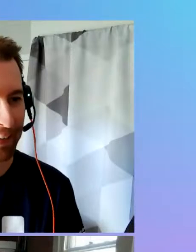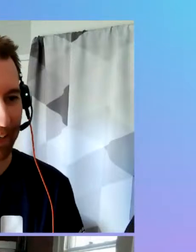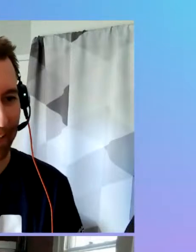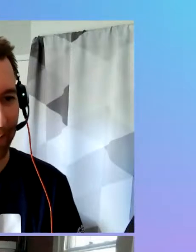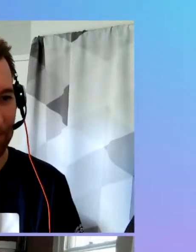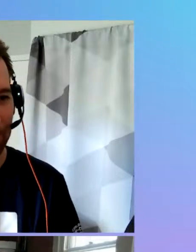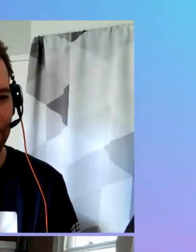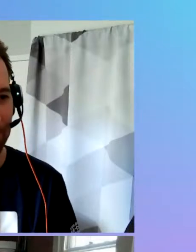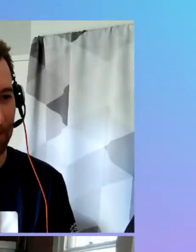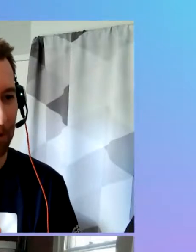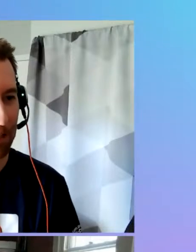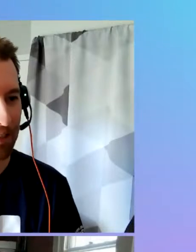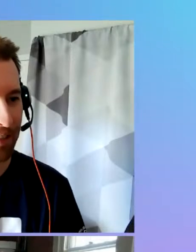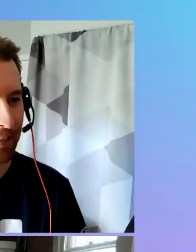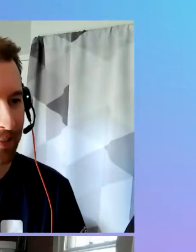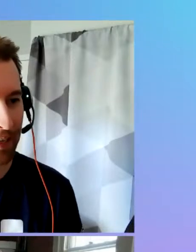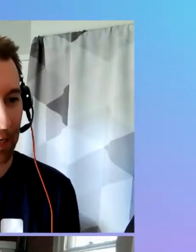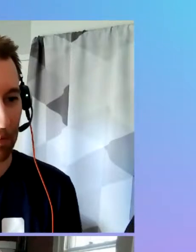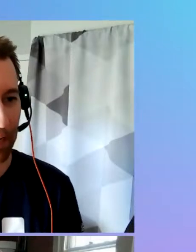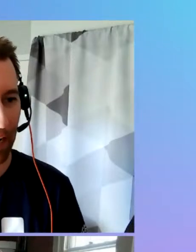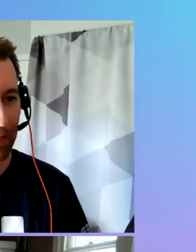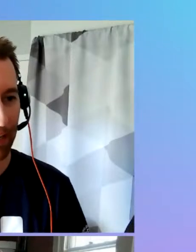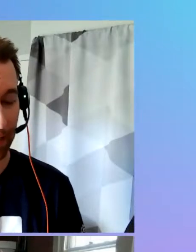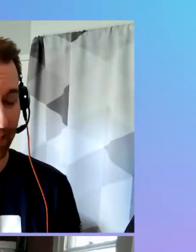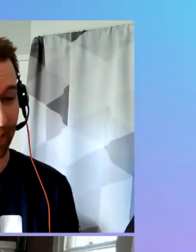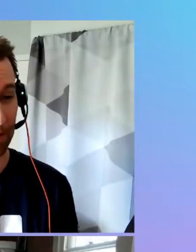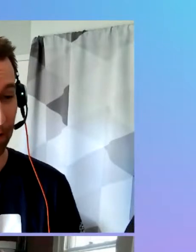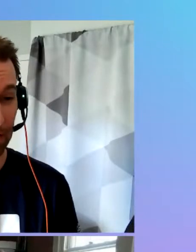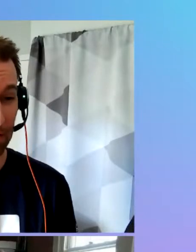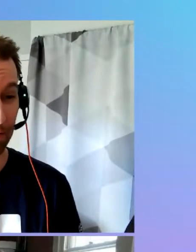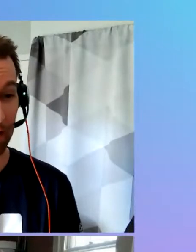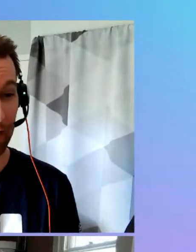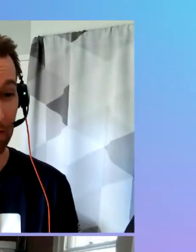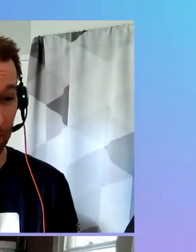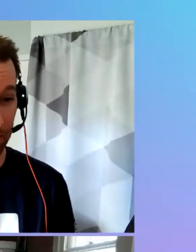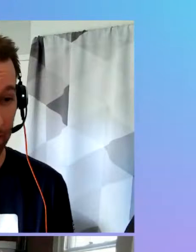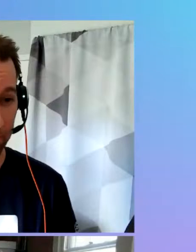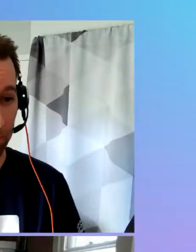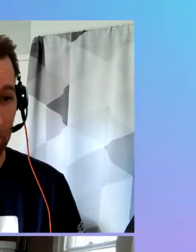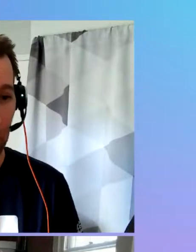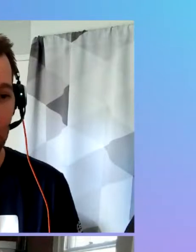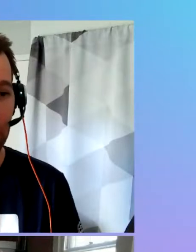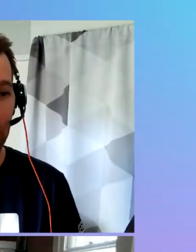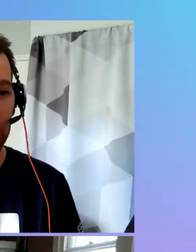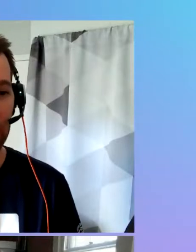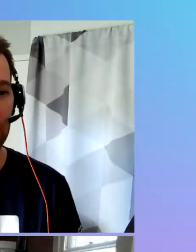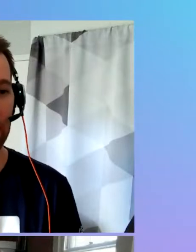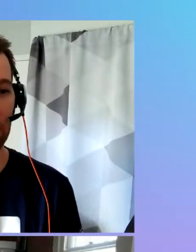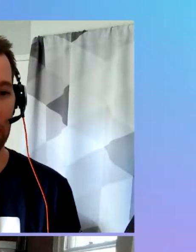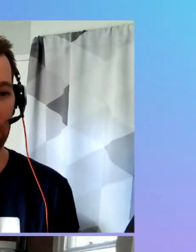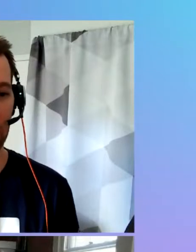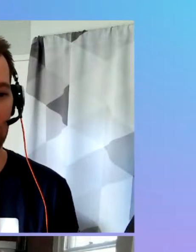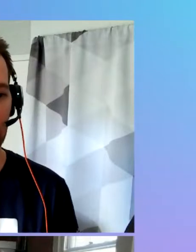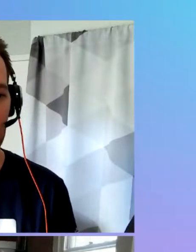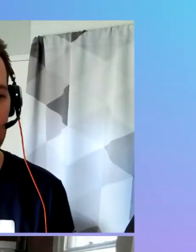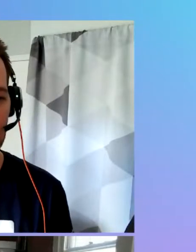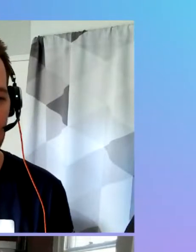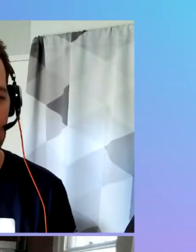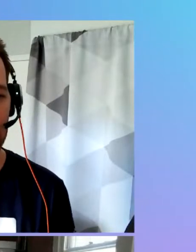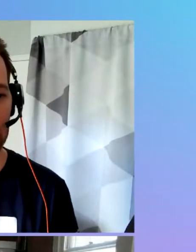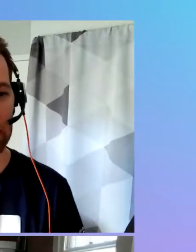but the question states, beyond accessibility certifications, are there any continuing